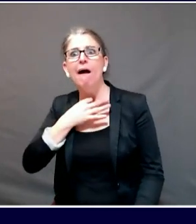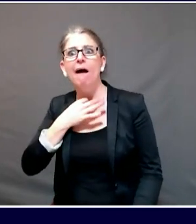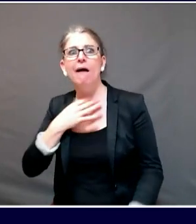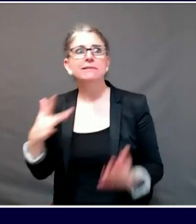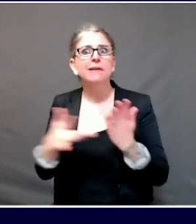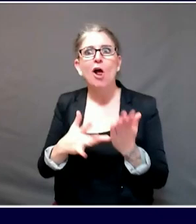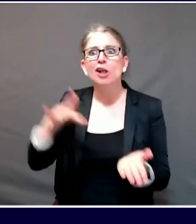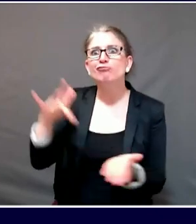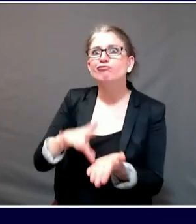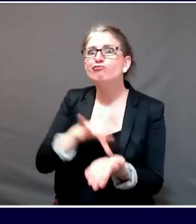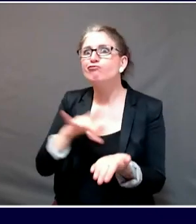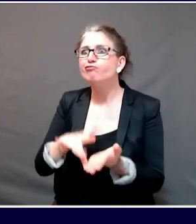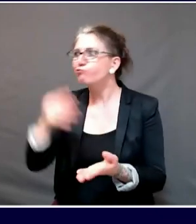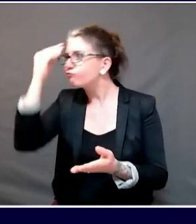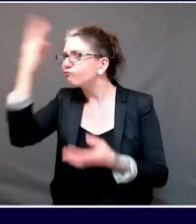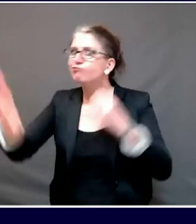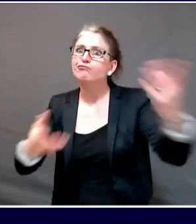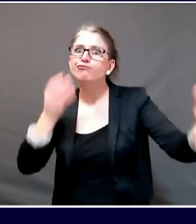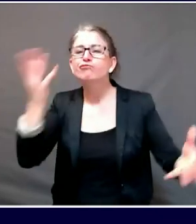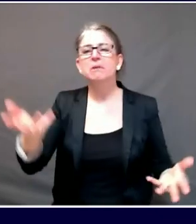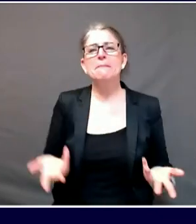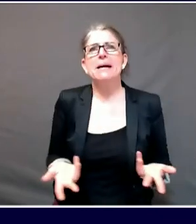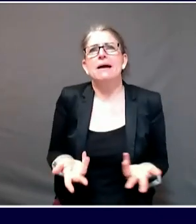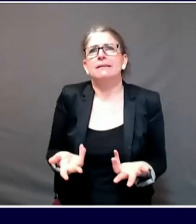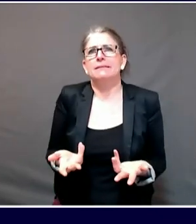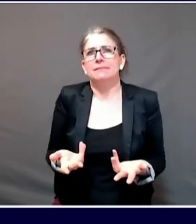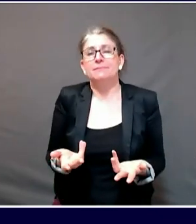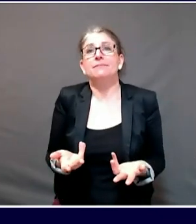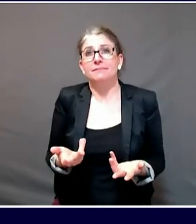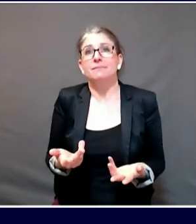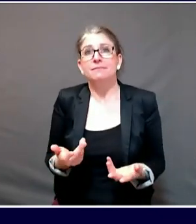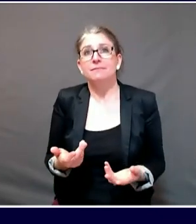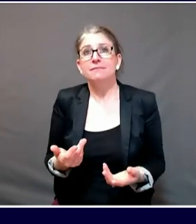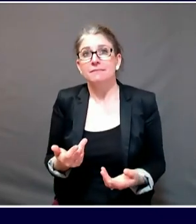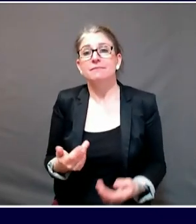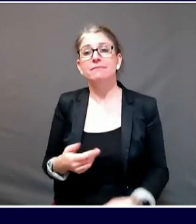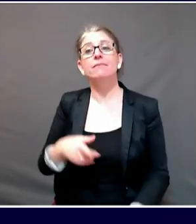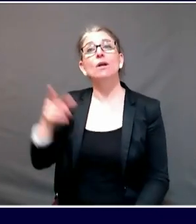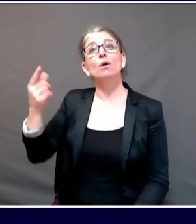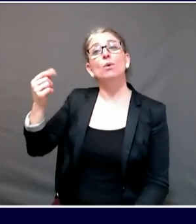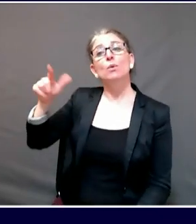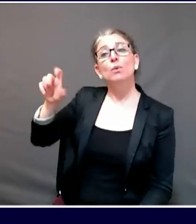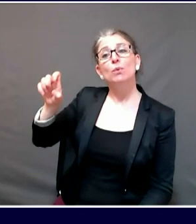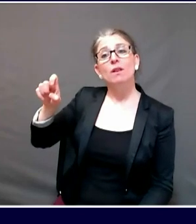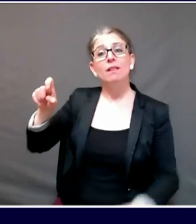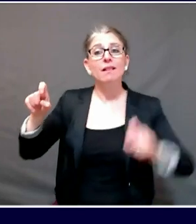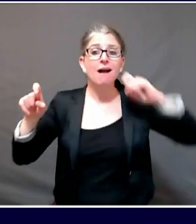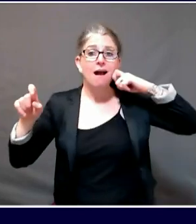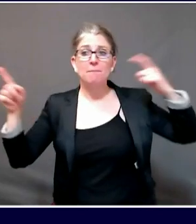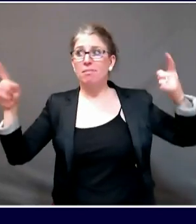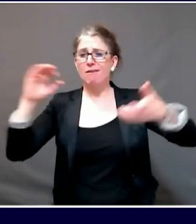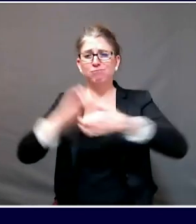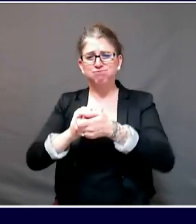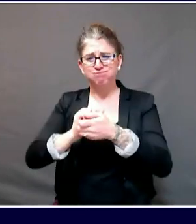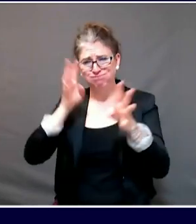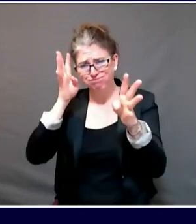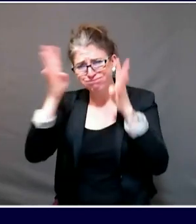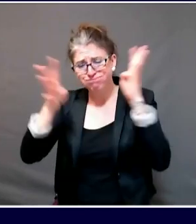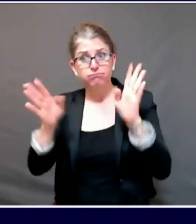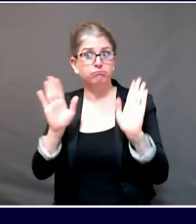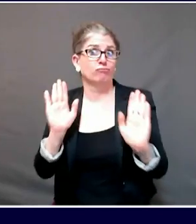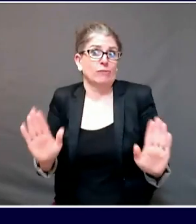and I applaud the partnership from Apple and Google. It's just a question right now of, given the rather significant